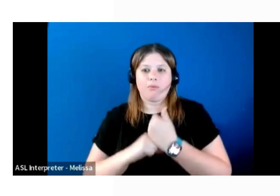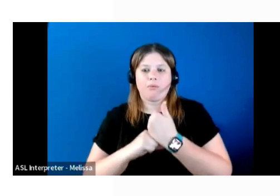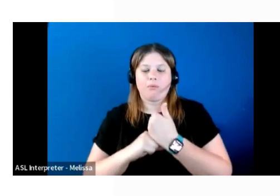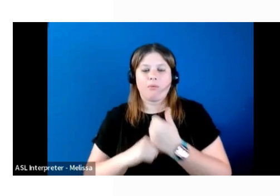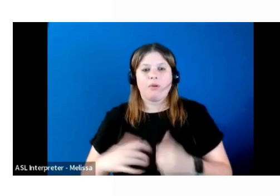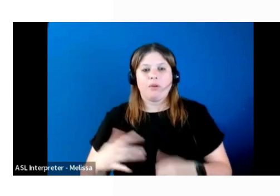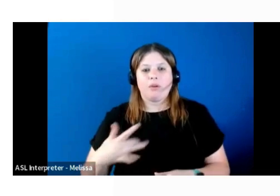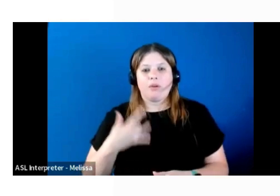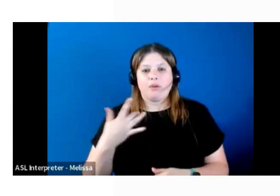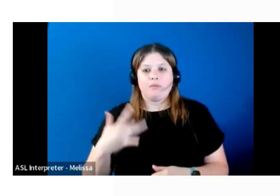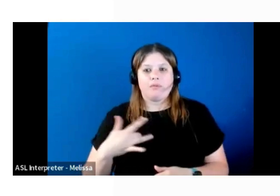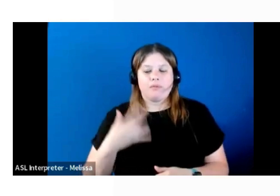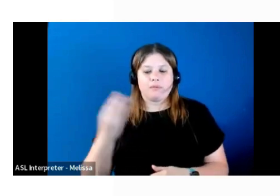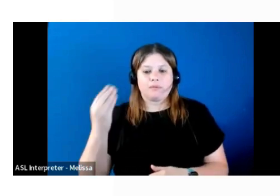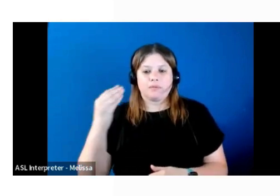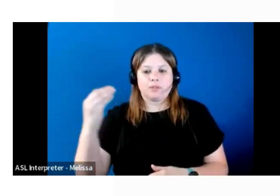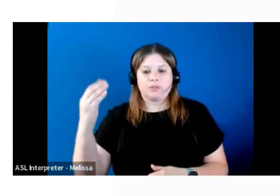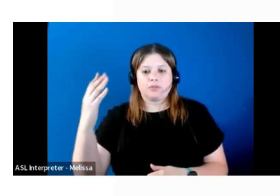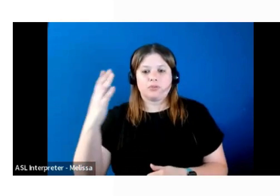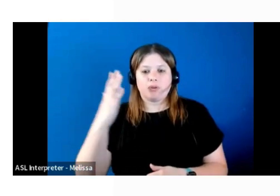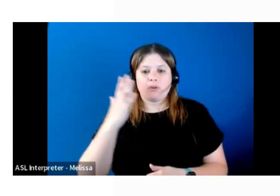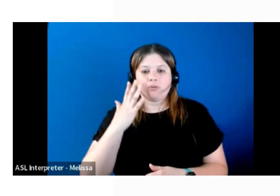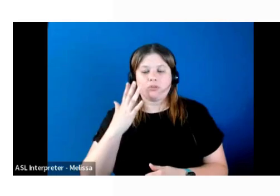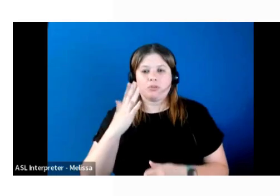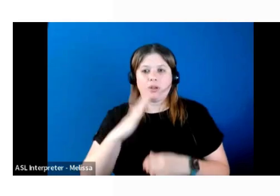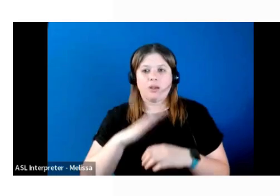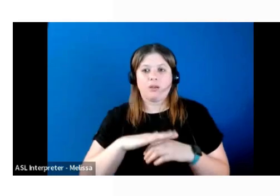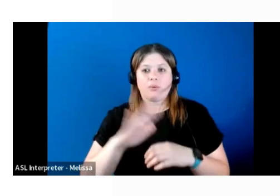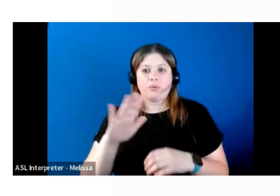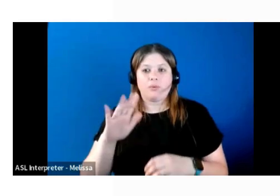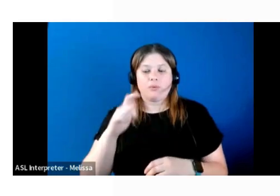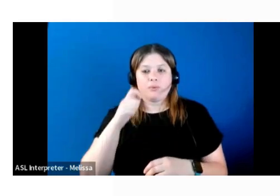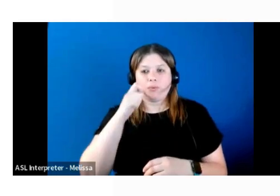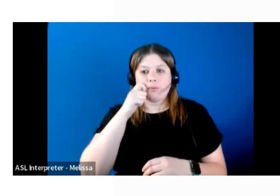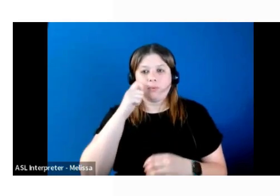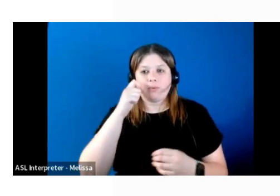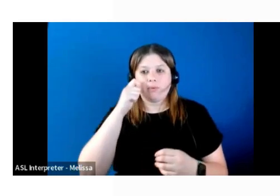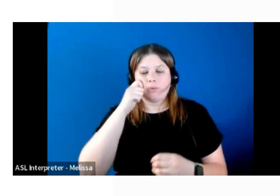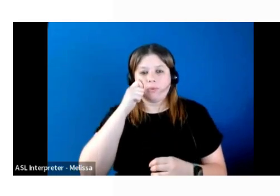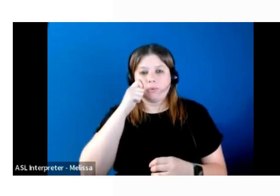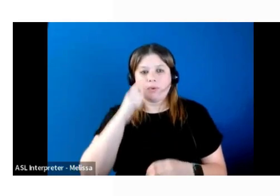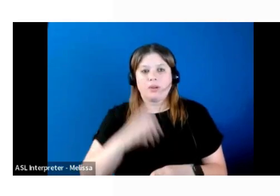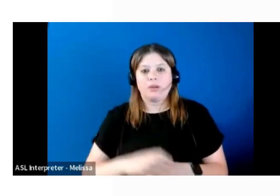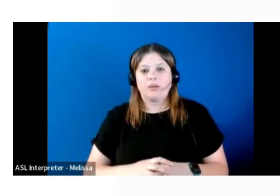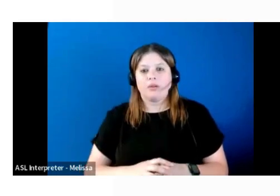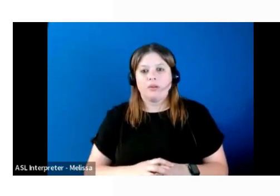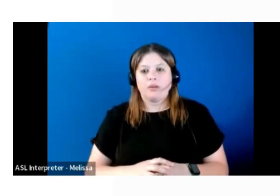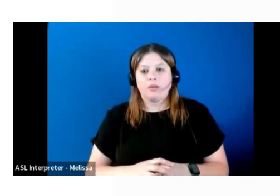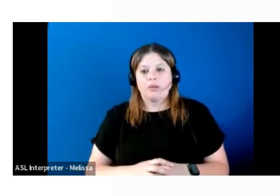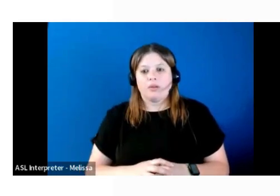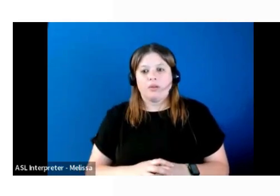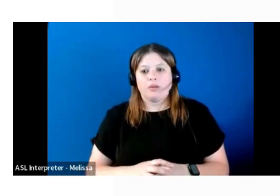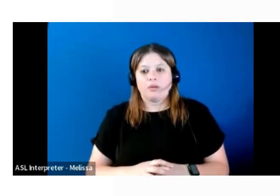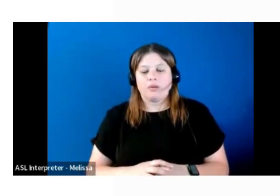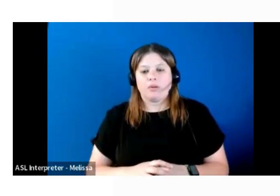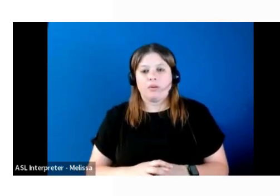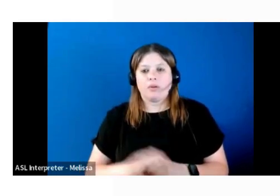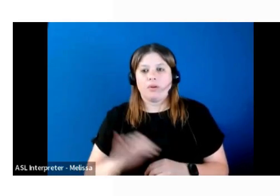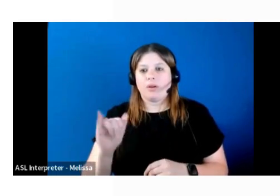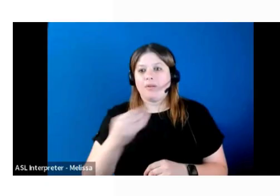Feel the sunshine on your skin. A lotus